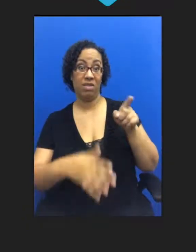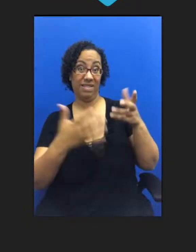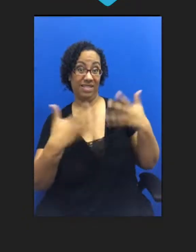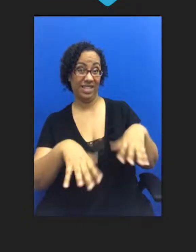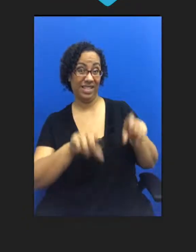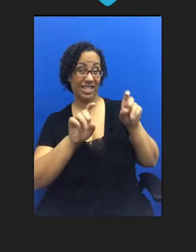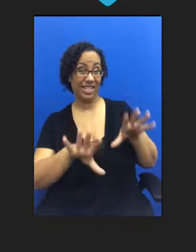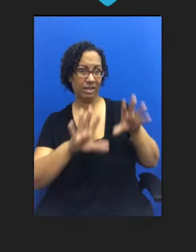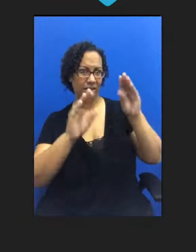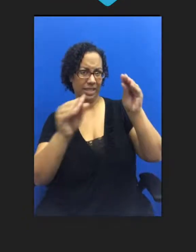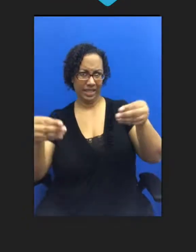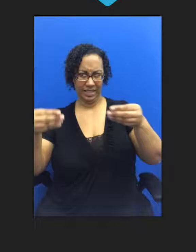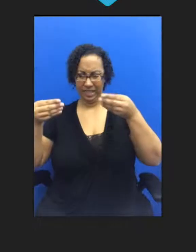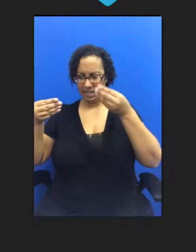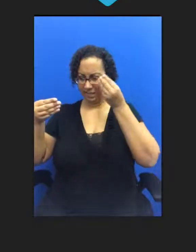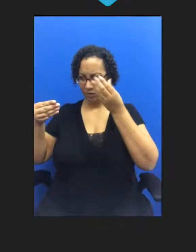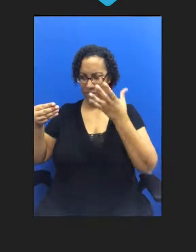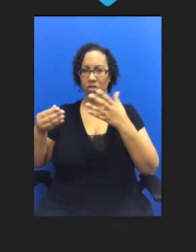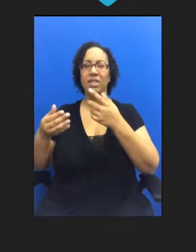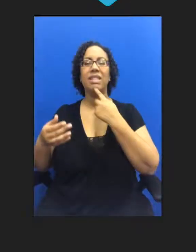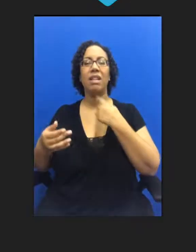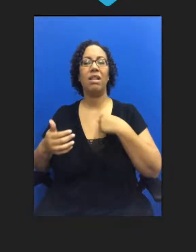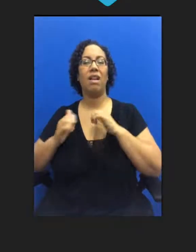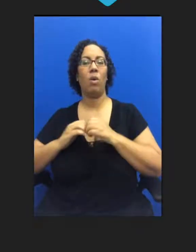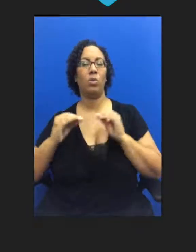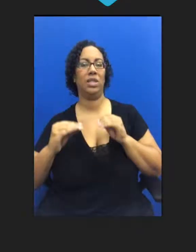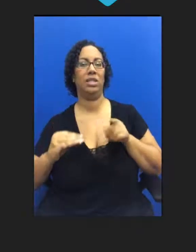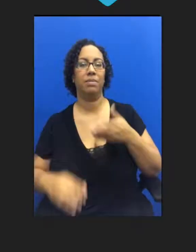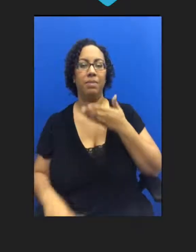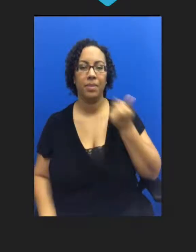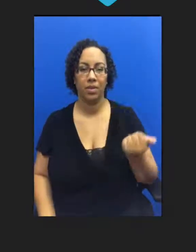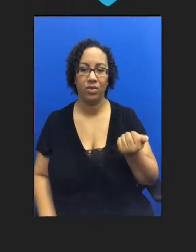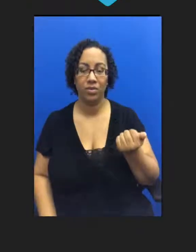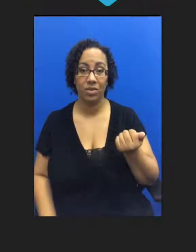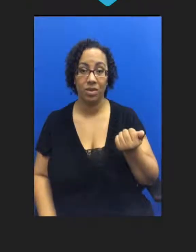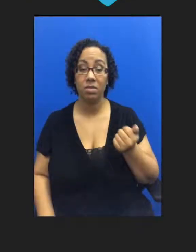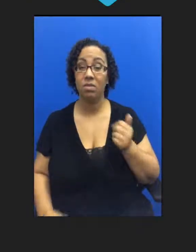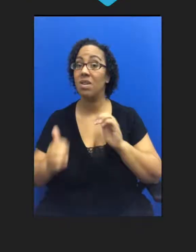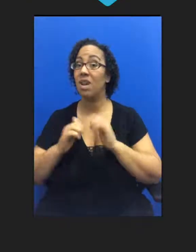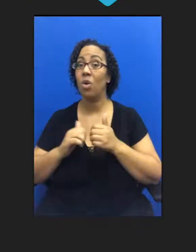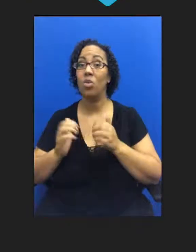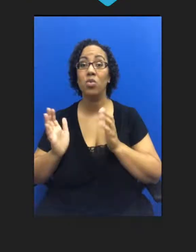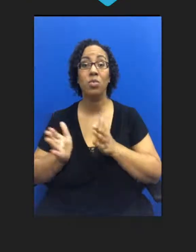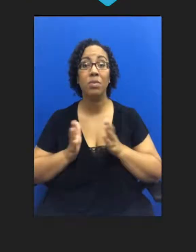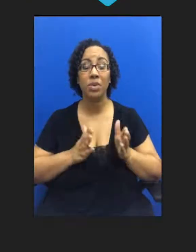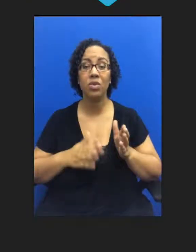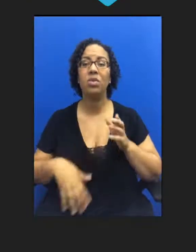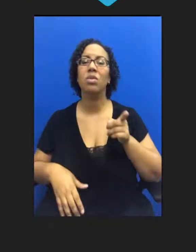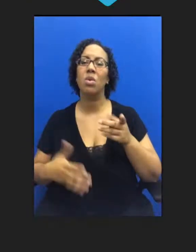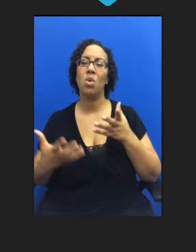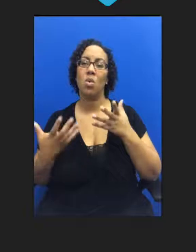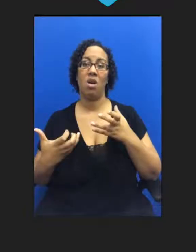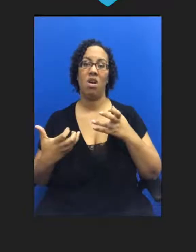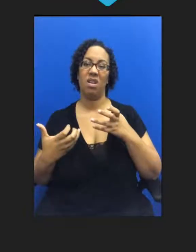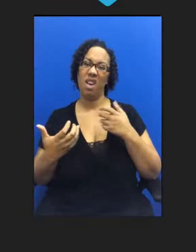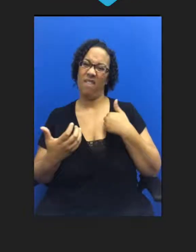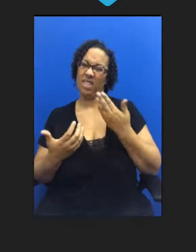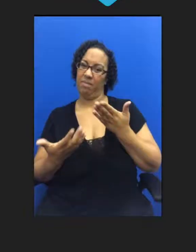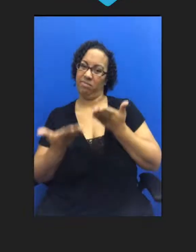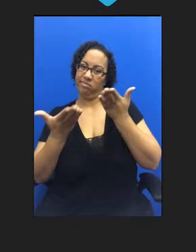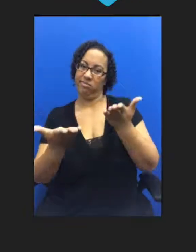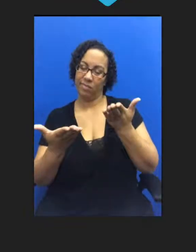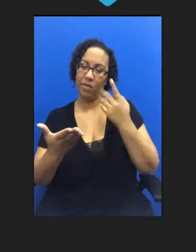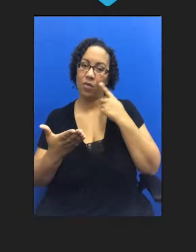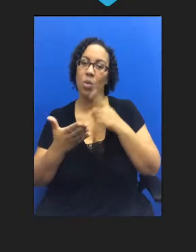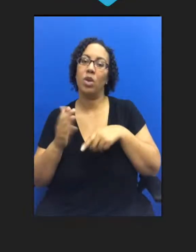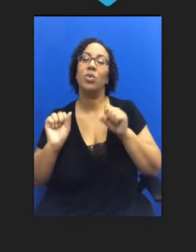adaptive nature, that allows us to know where the students are in their growth and to help us know how to best teach them based on where they